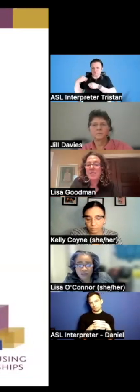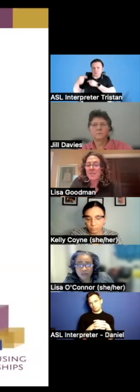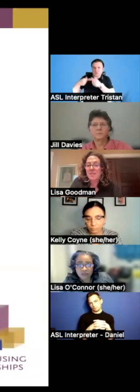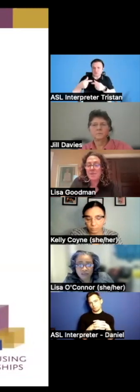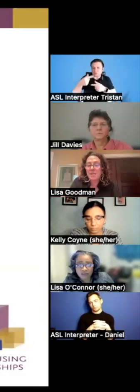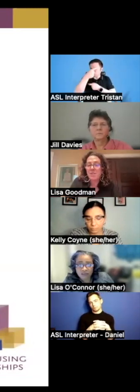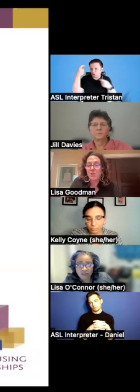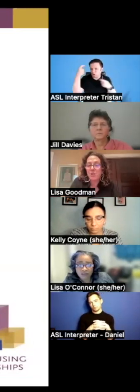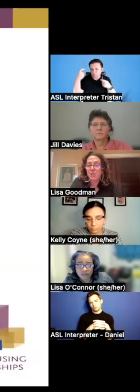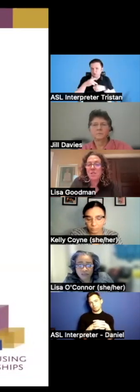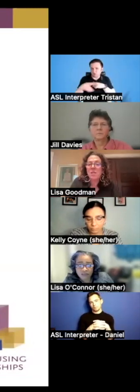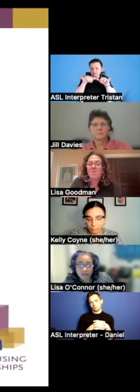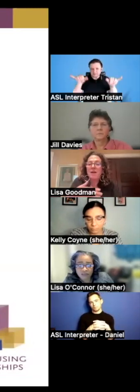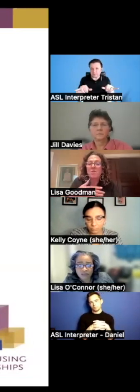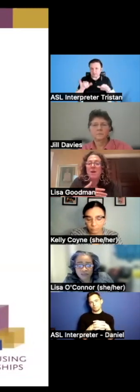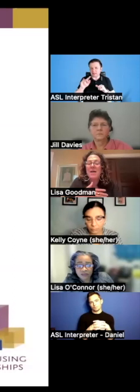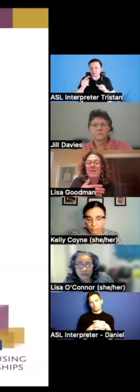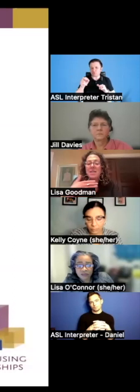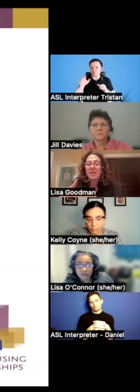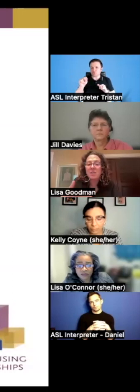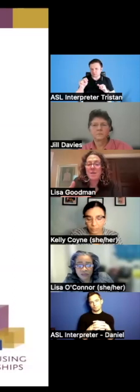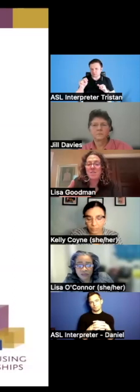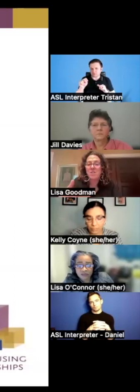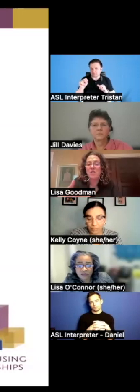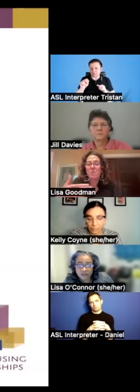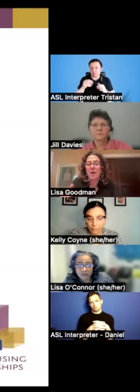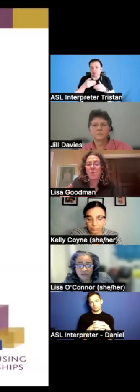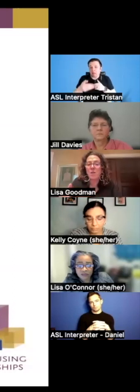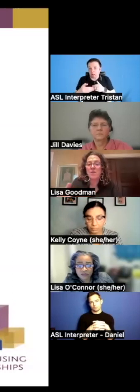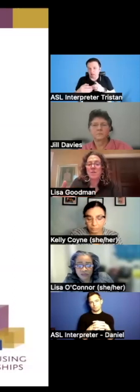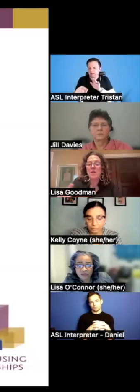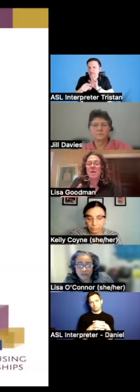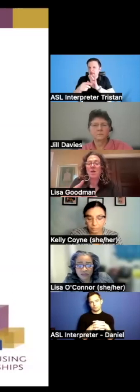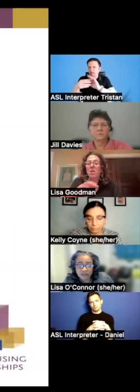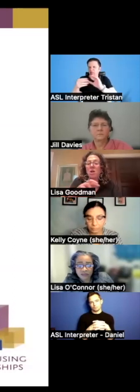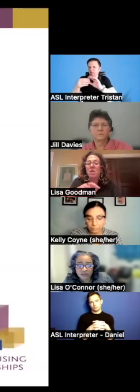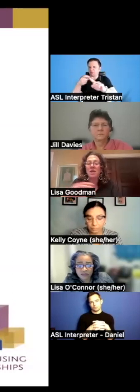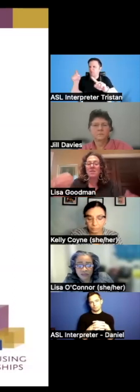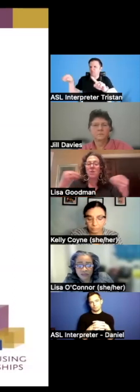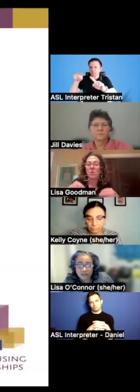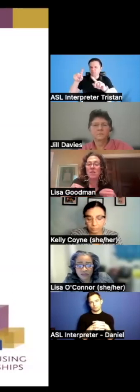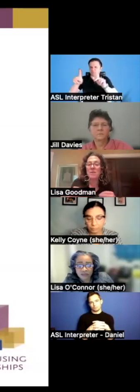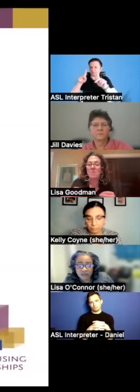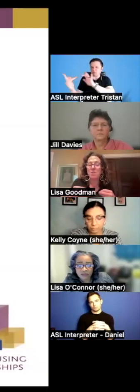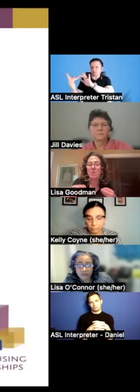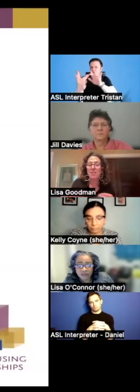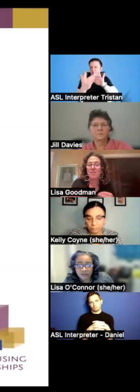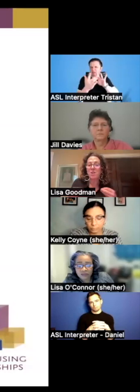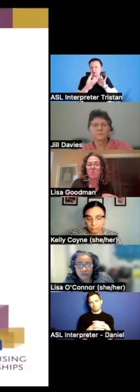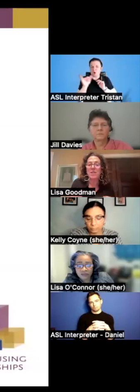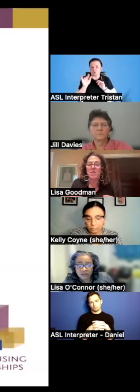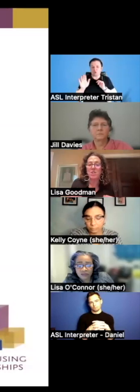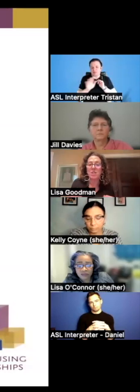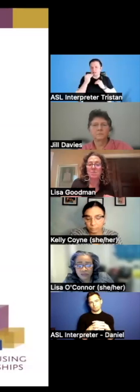early systemic intrusion, followed by negative messages from networks alongside their own limited perspectives